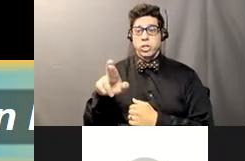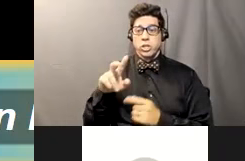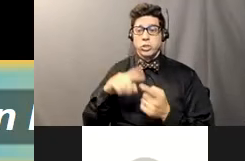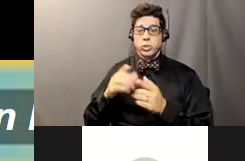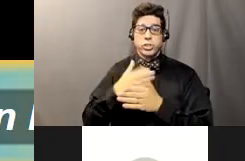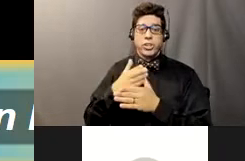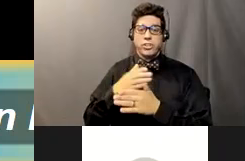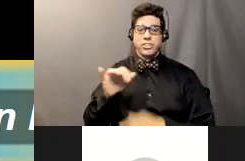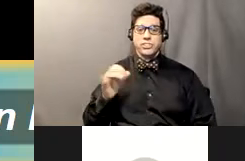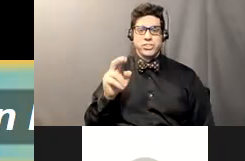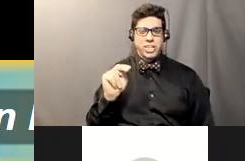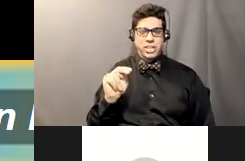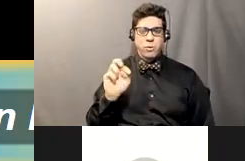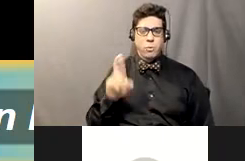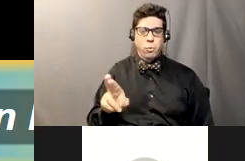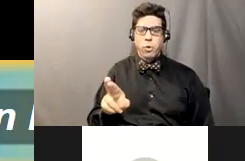Jen or